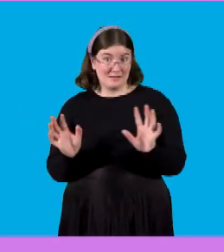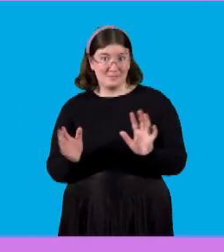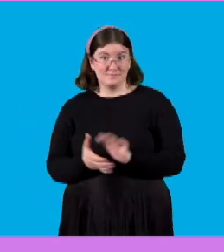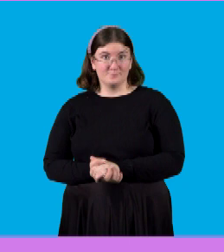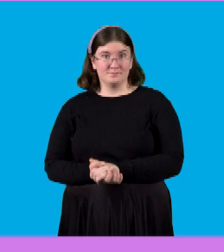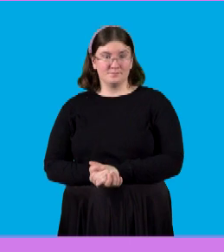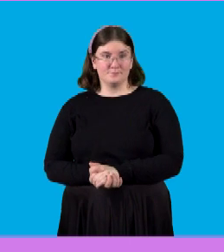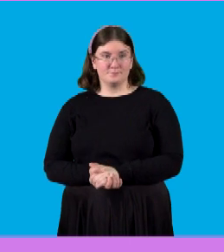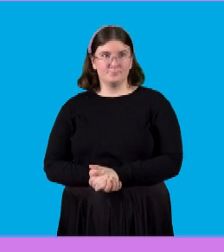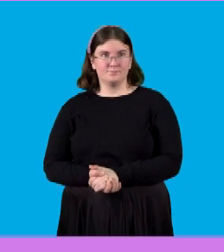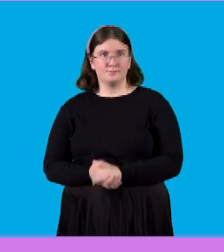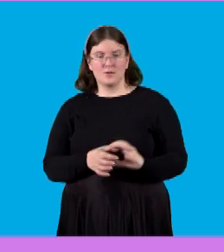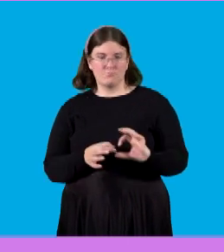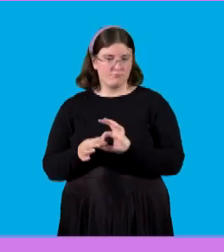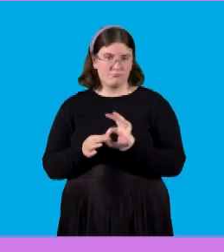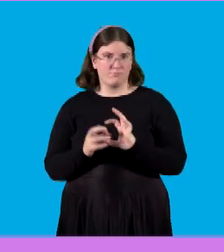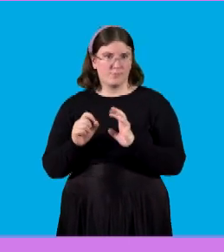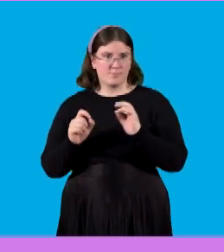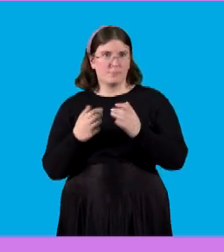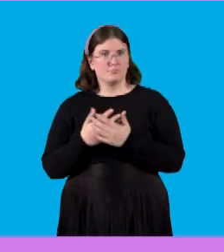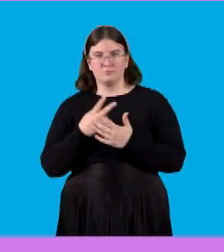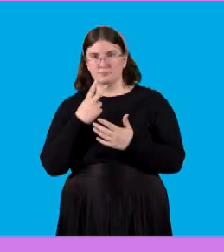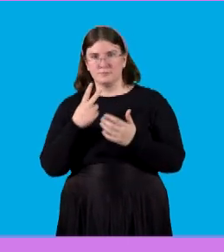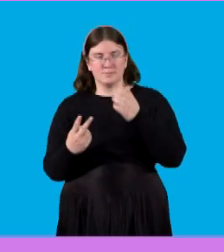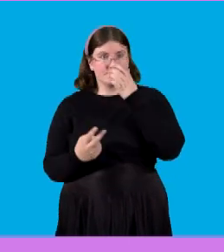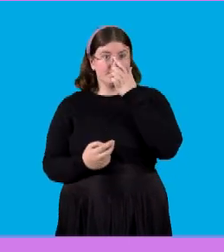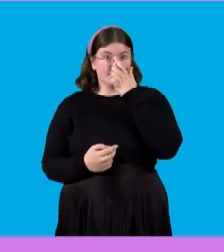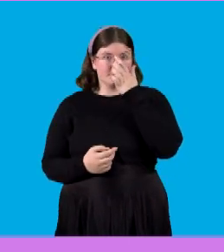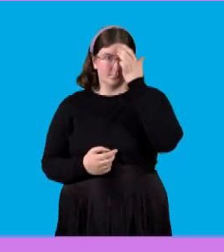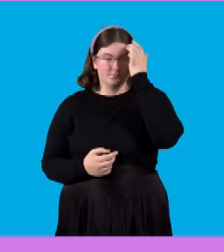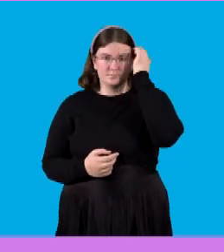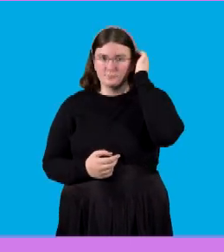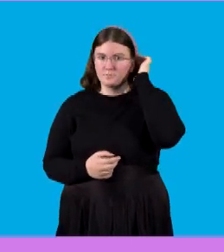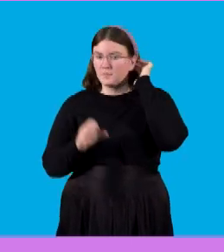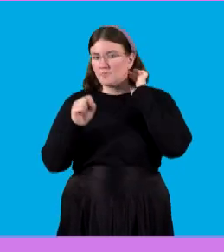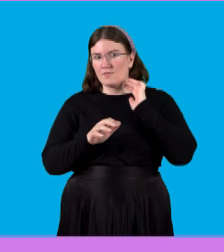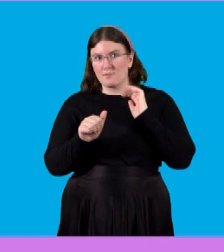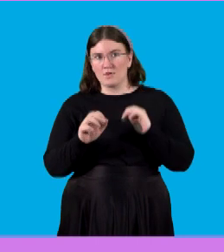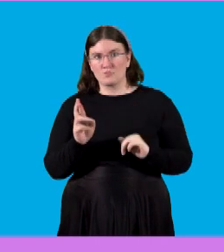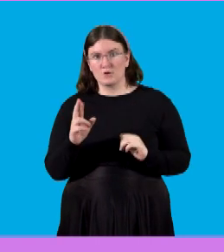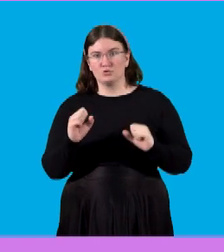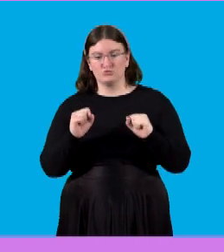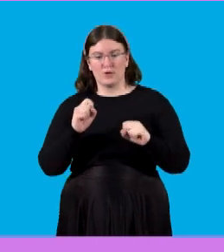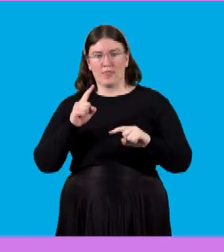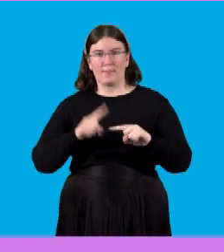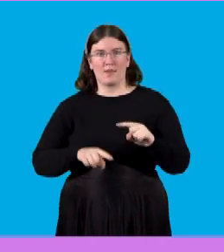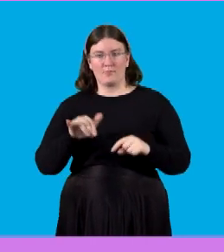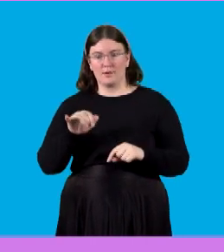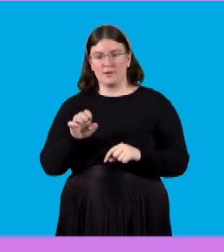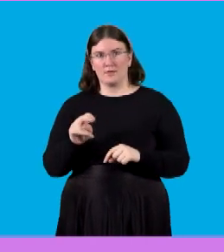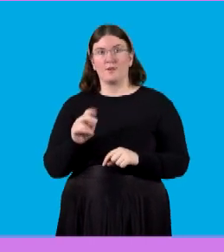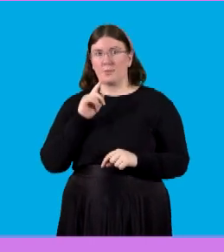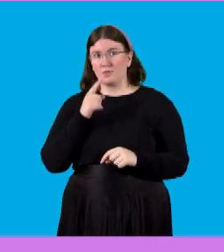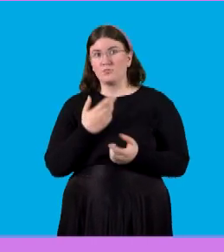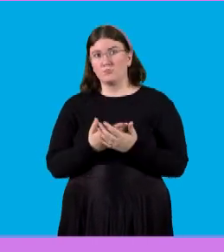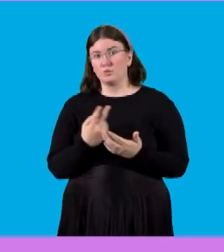Guys, are we clear on that? So that is the relationship. We can see that the South African rand is stronger than the